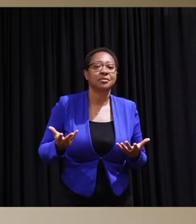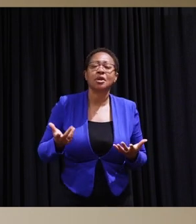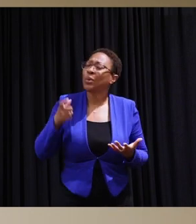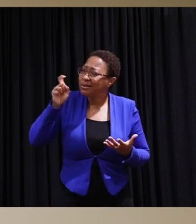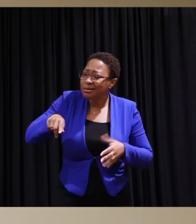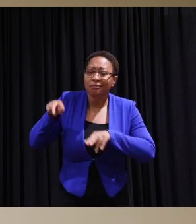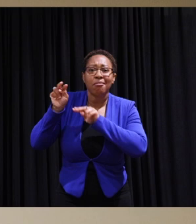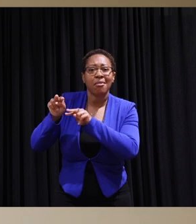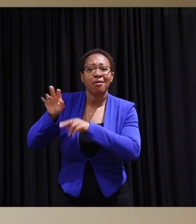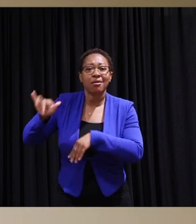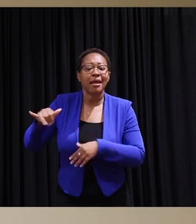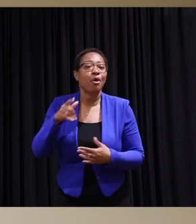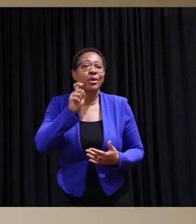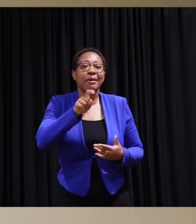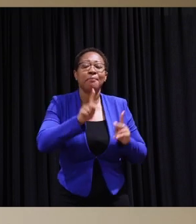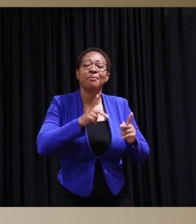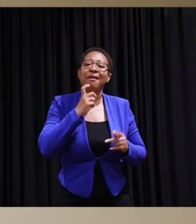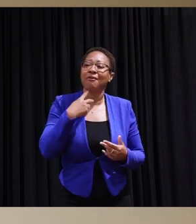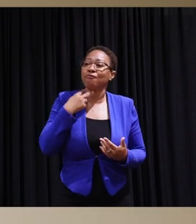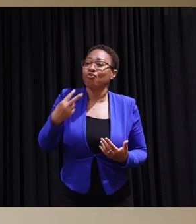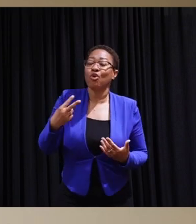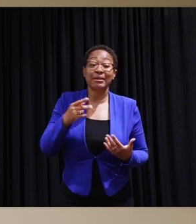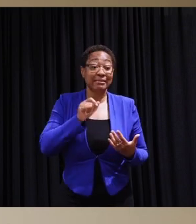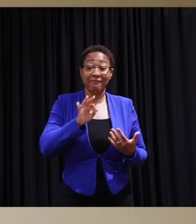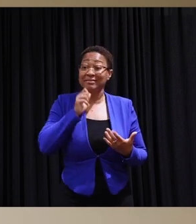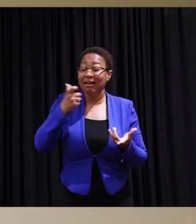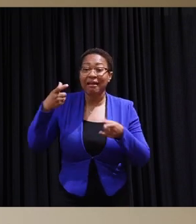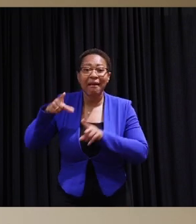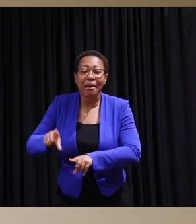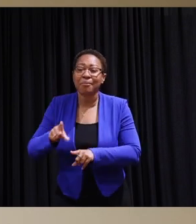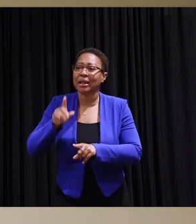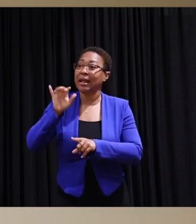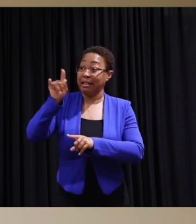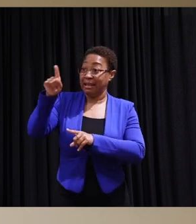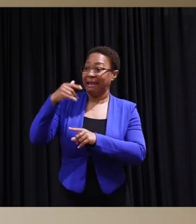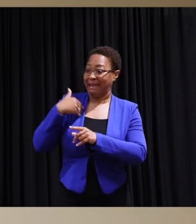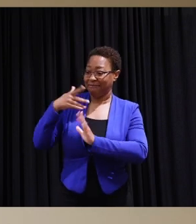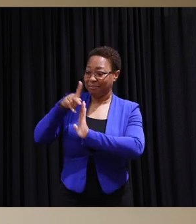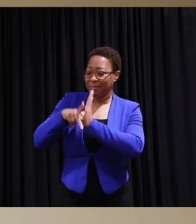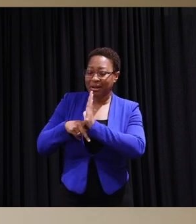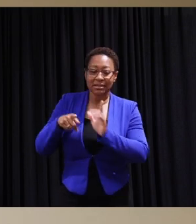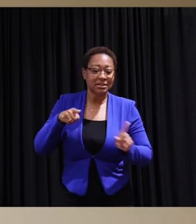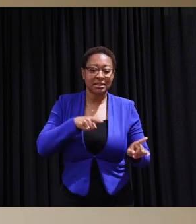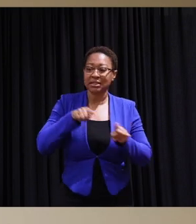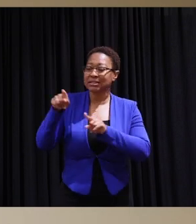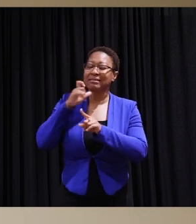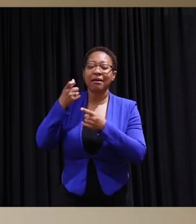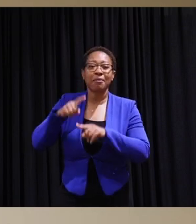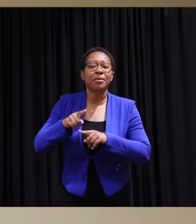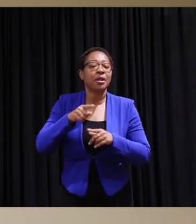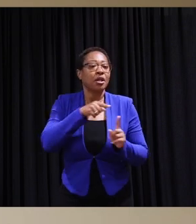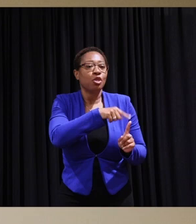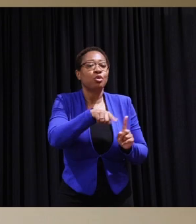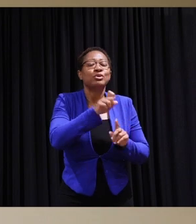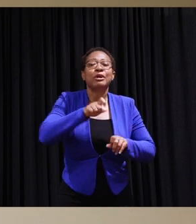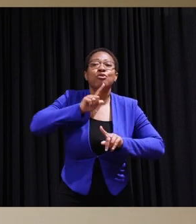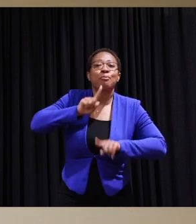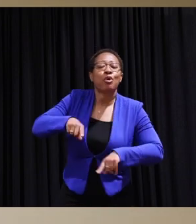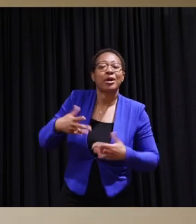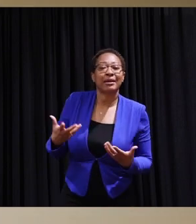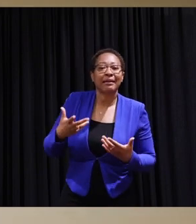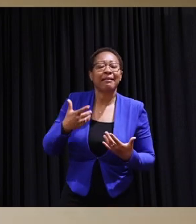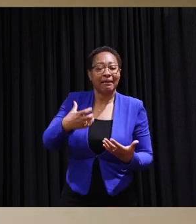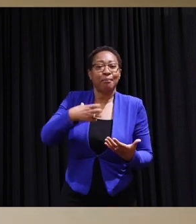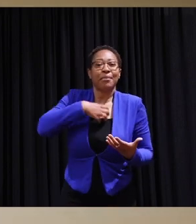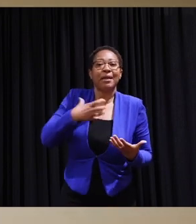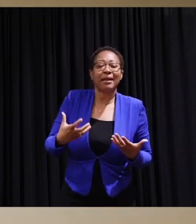give people a voice so that if it's not occurring in the way it was designed to occur, that people can report it, people can